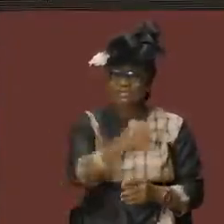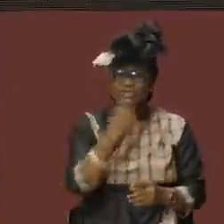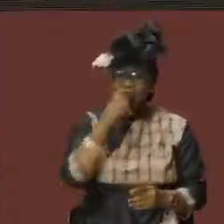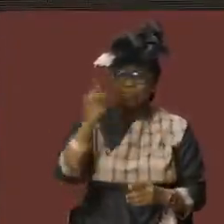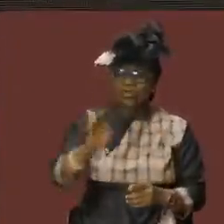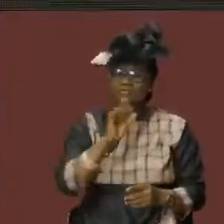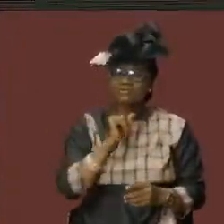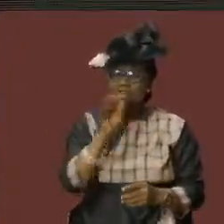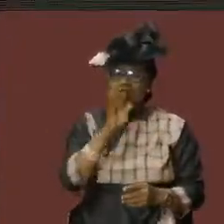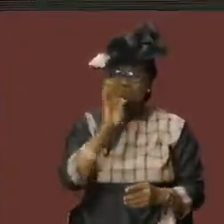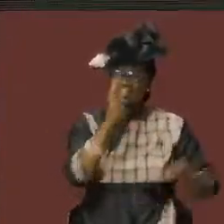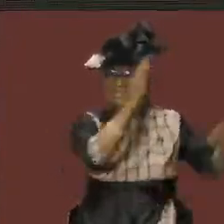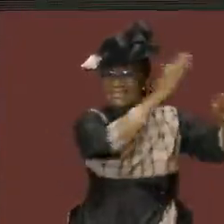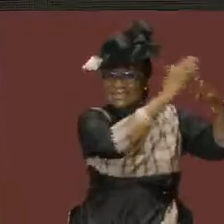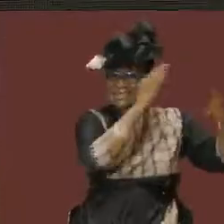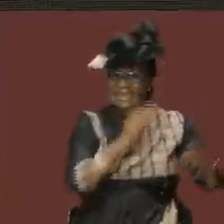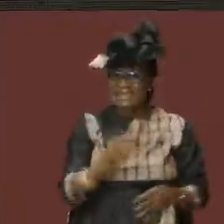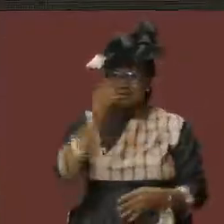poverty.